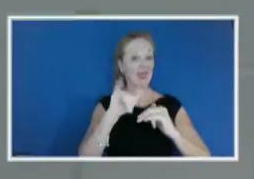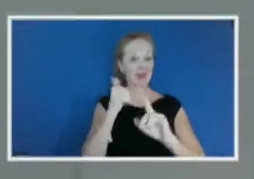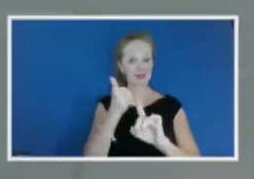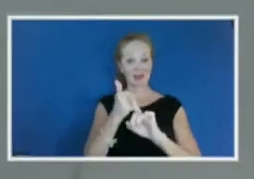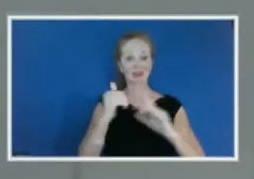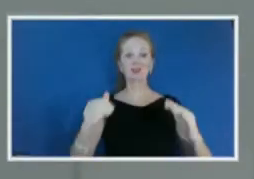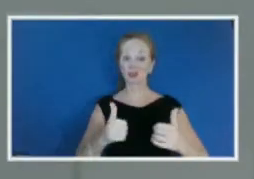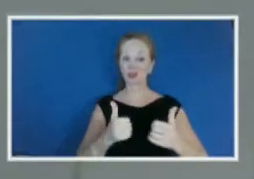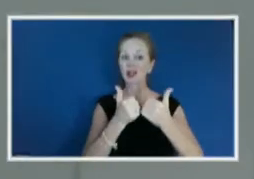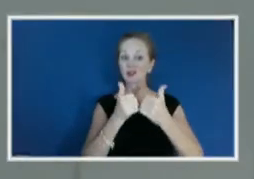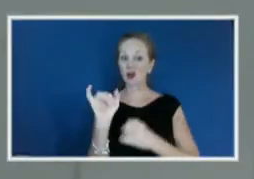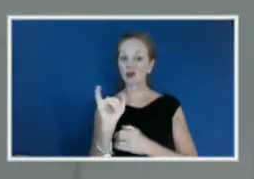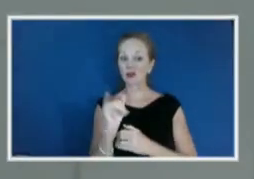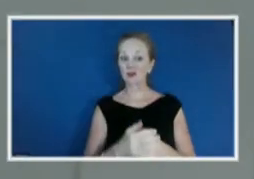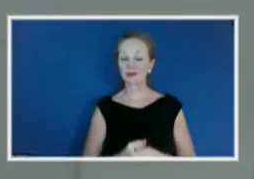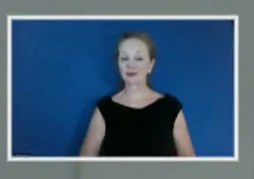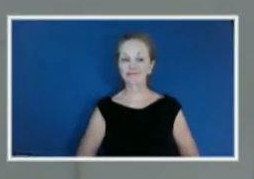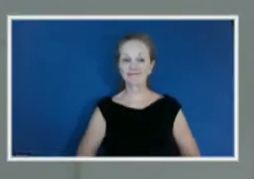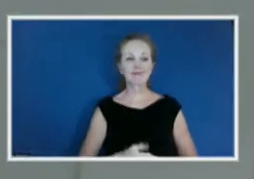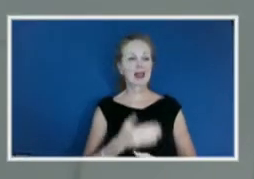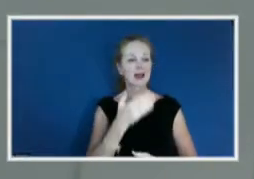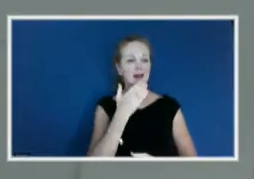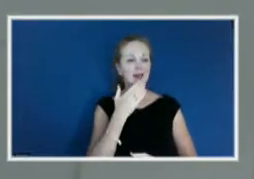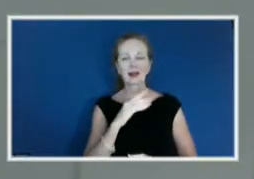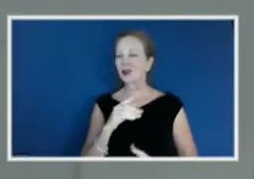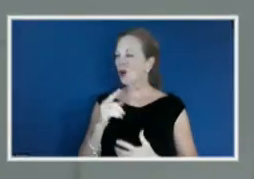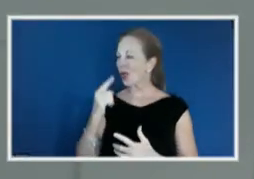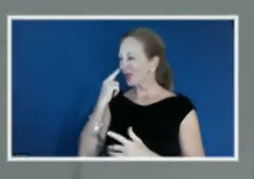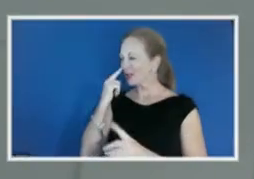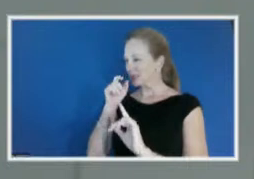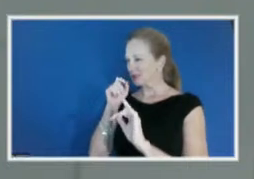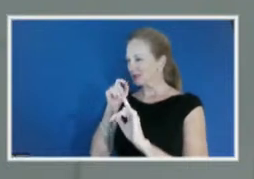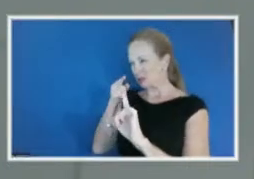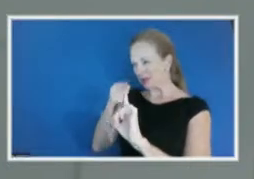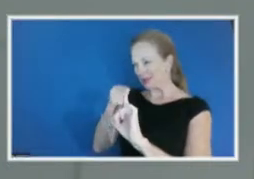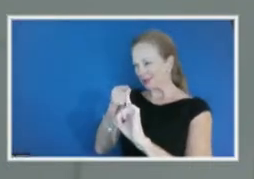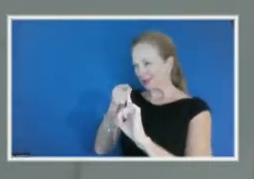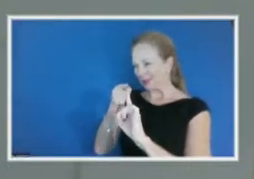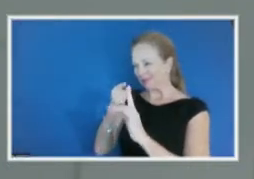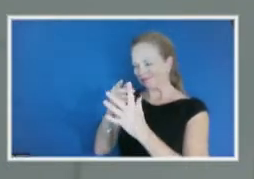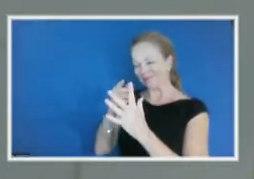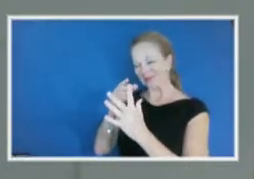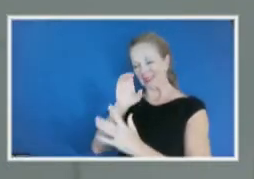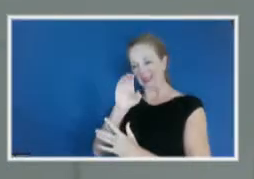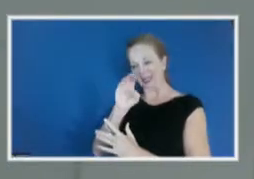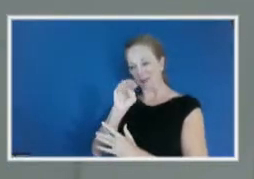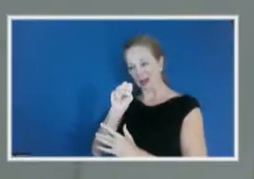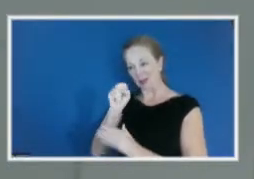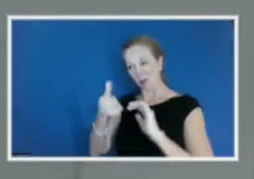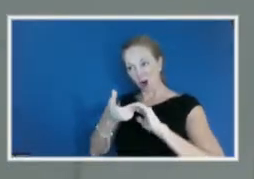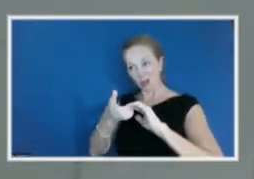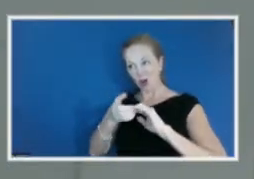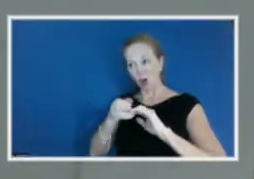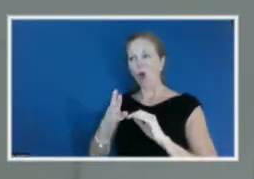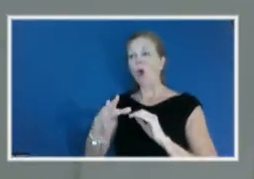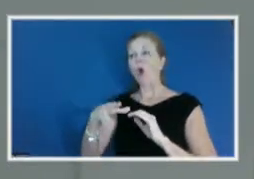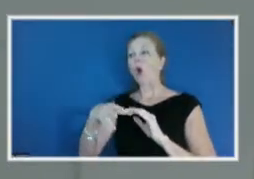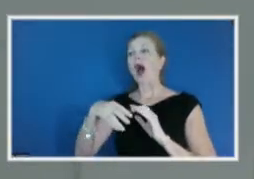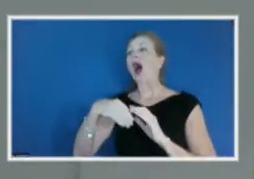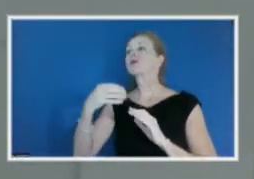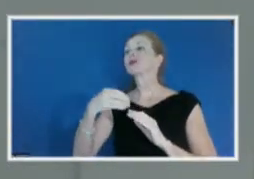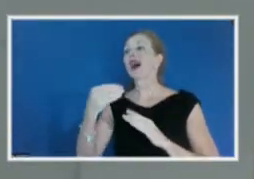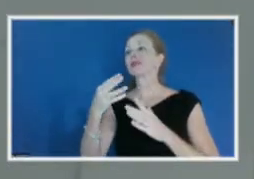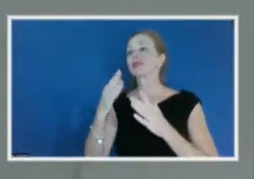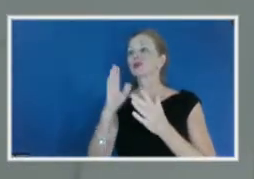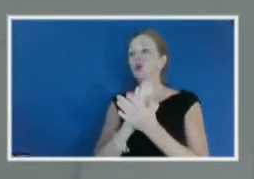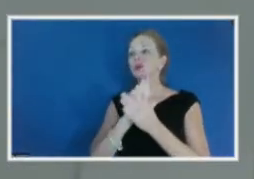Thank you. Do you think that is a specifically a CMS kind of partnership, or does it go beyond just with the school system?